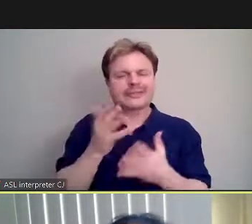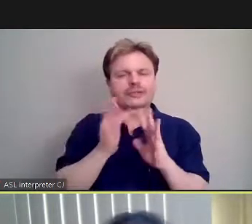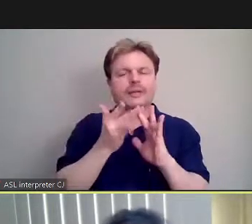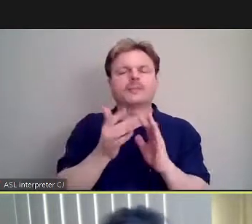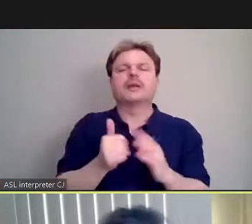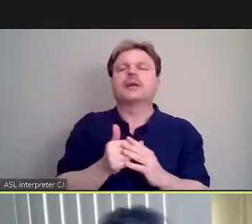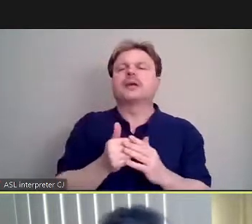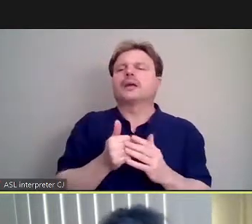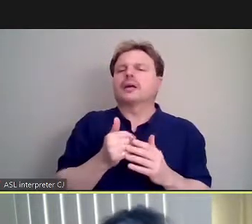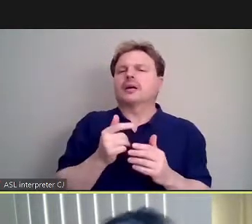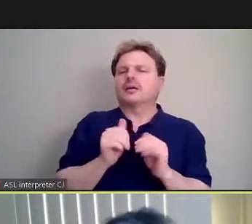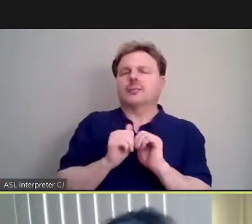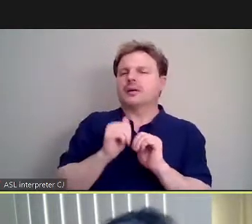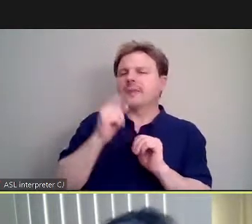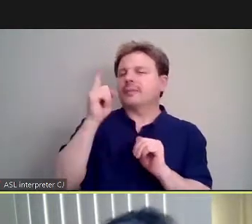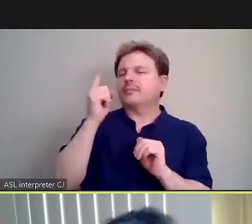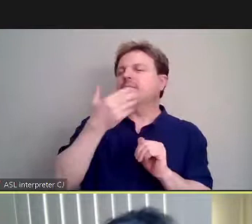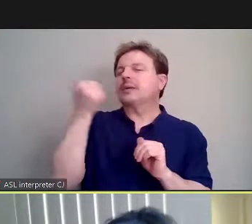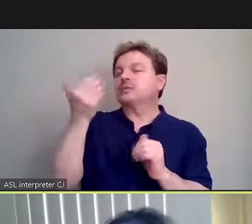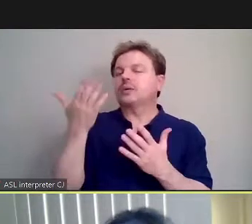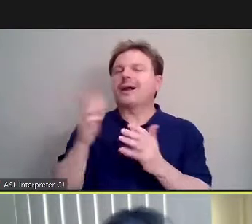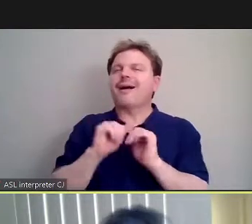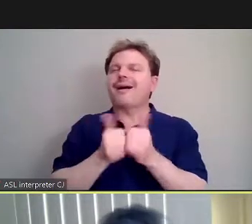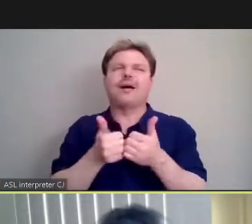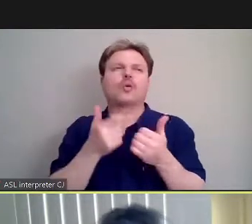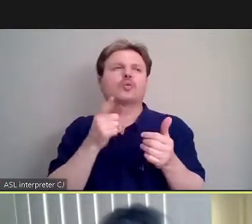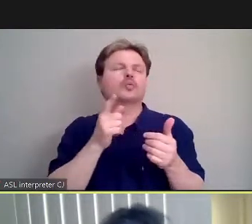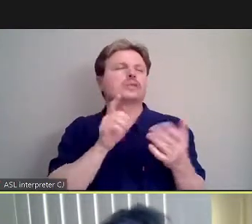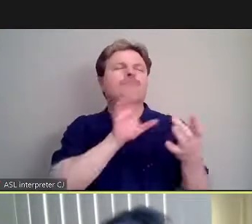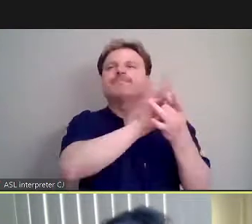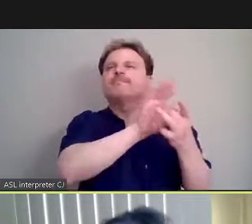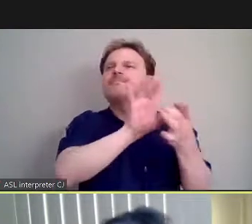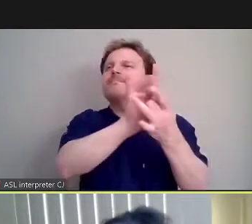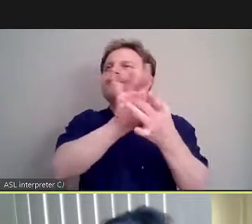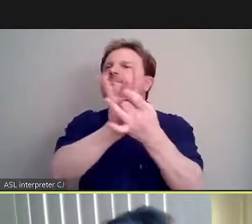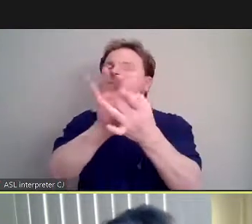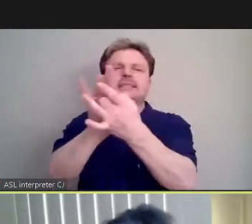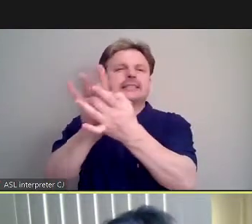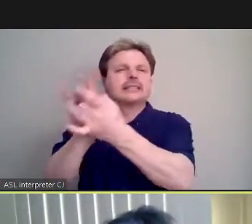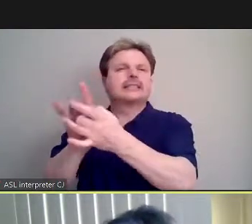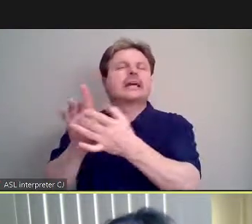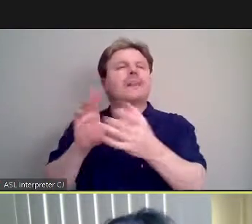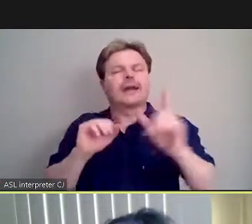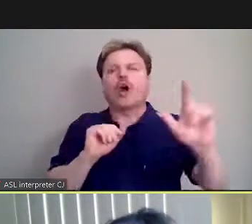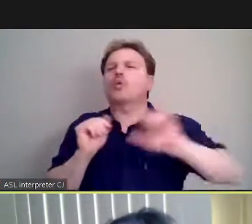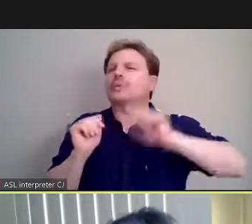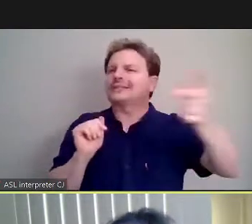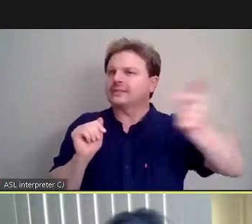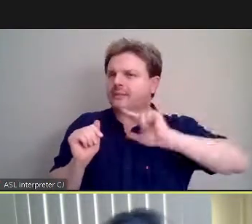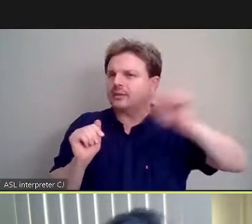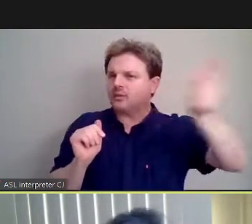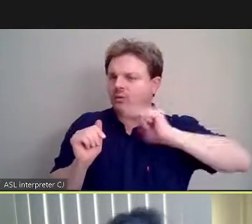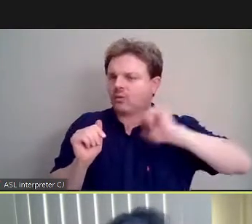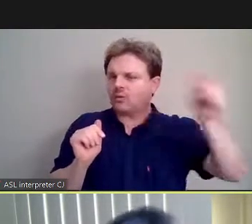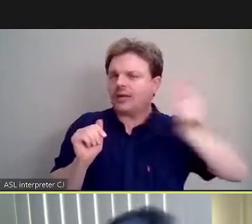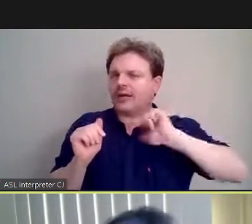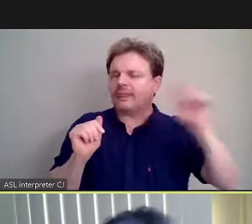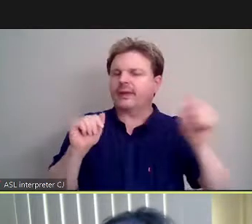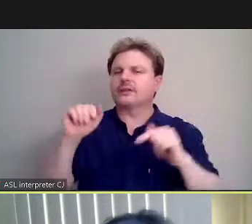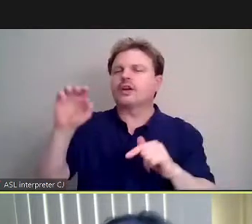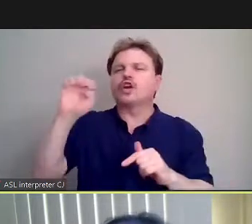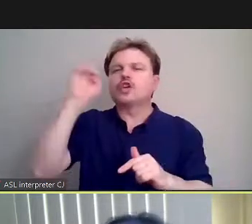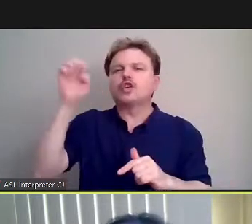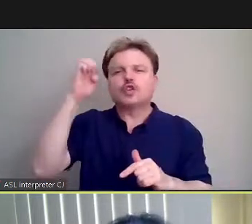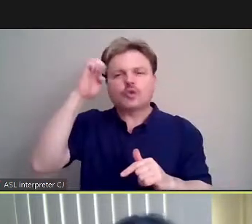how we create connections that are much more reciprocal. And then Eurocentrism seems to just kind of